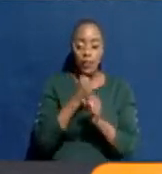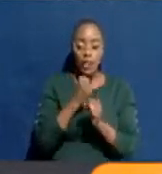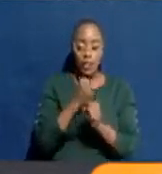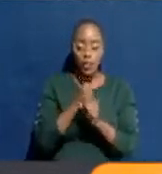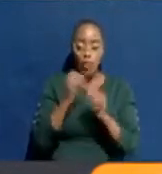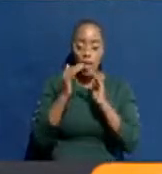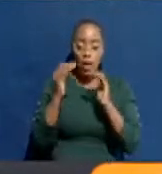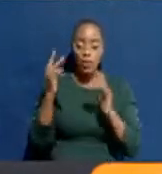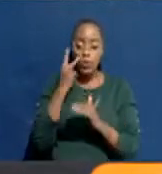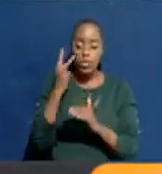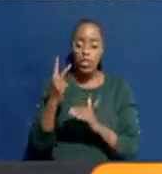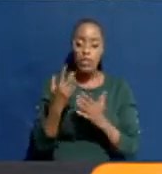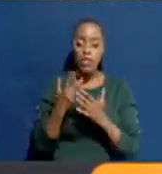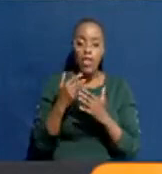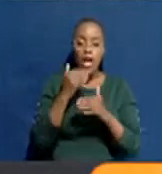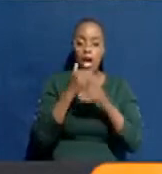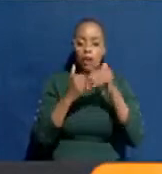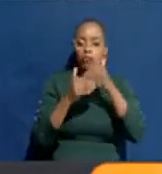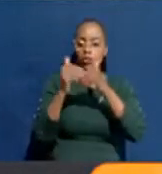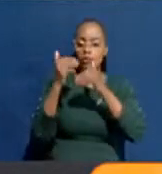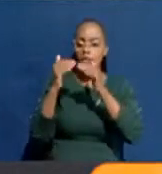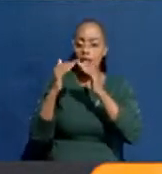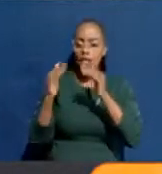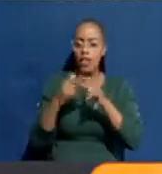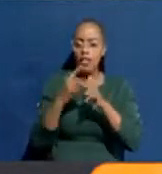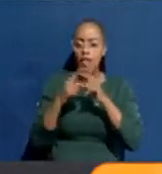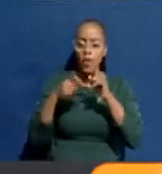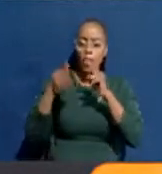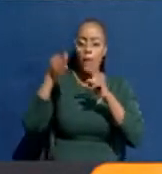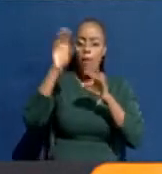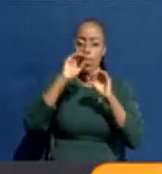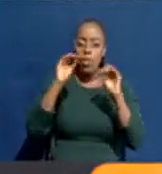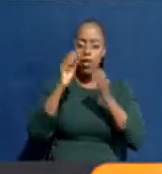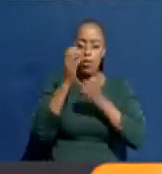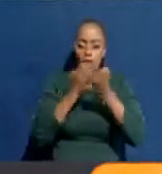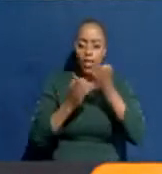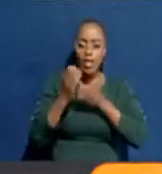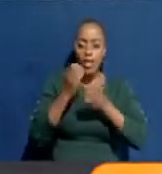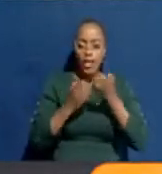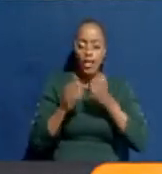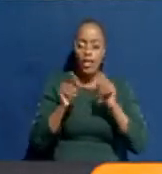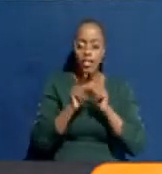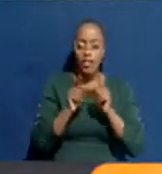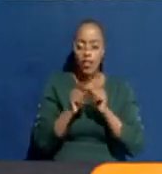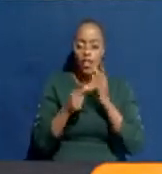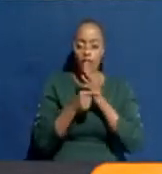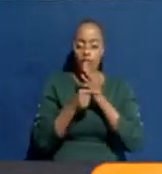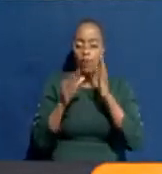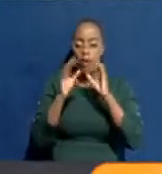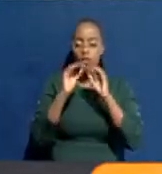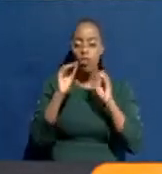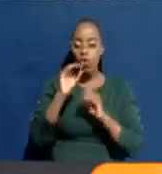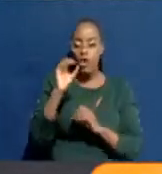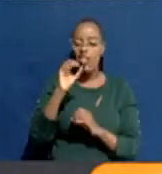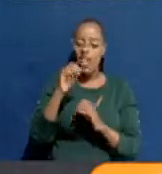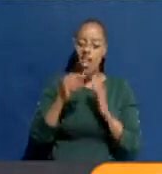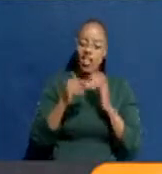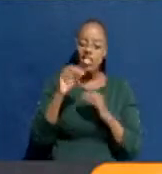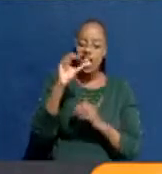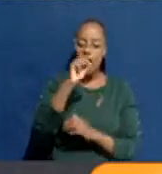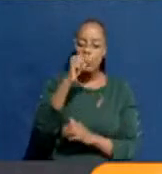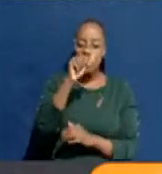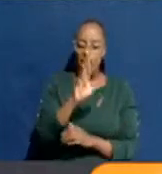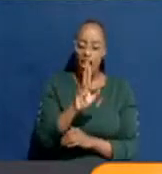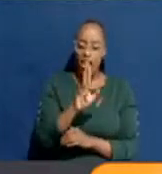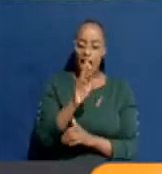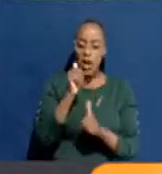We see monuments of houses, then no multiplier effect within the economy, like the infamous SGR. That is why we are protecting